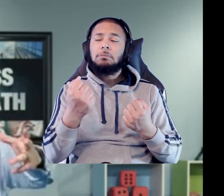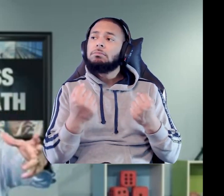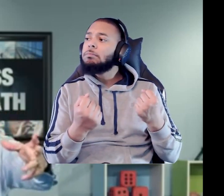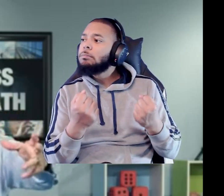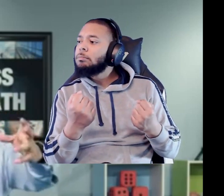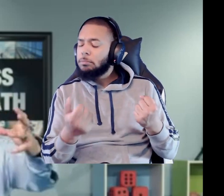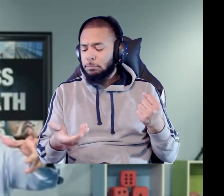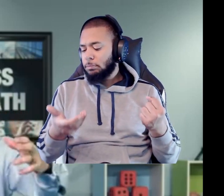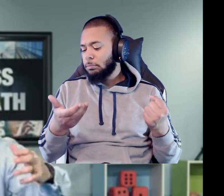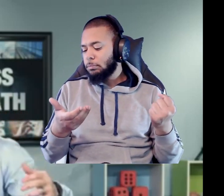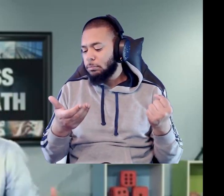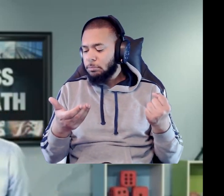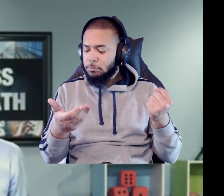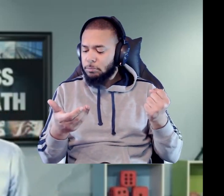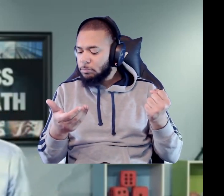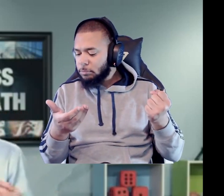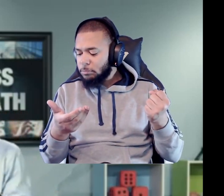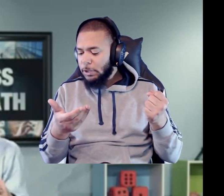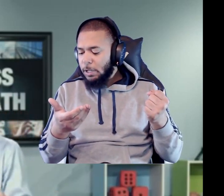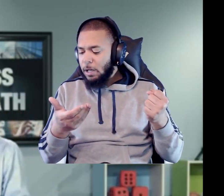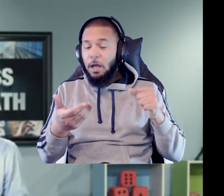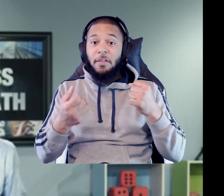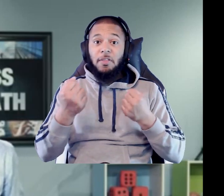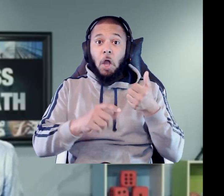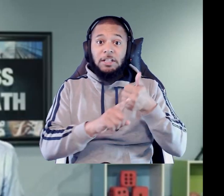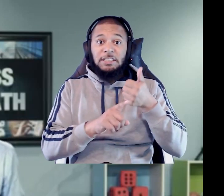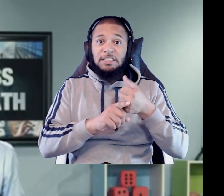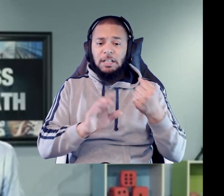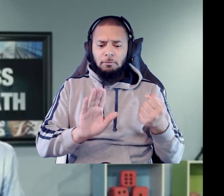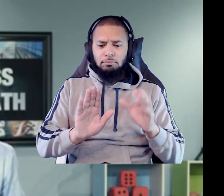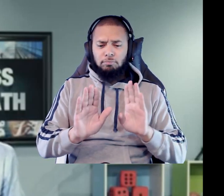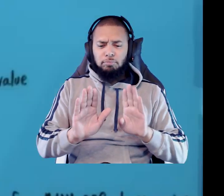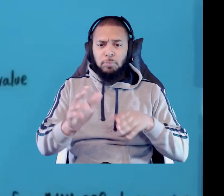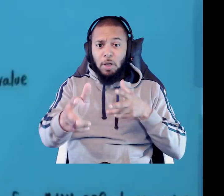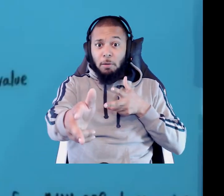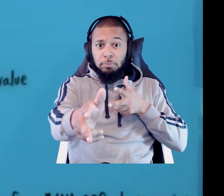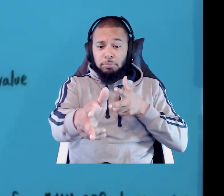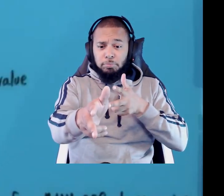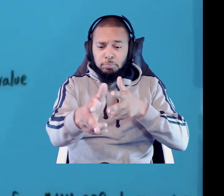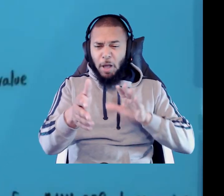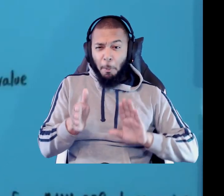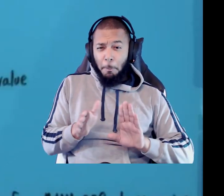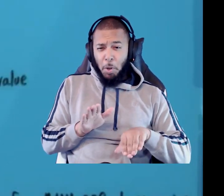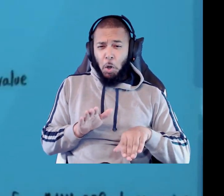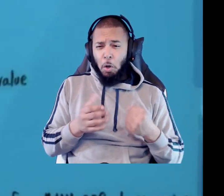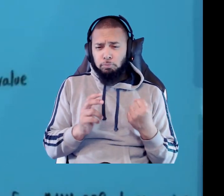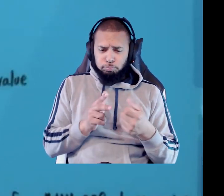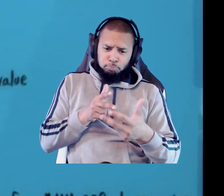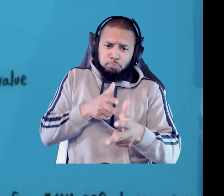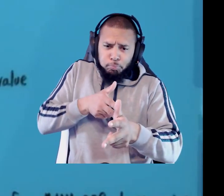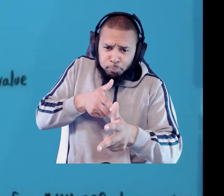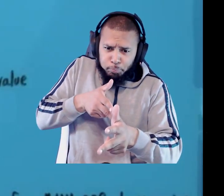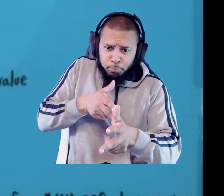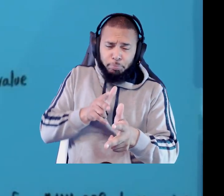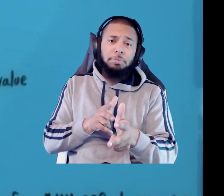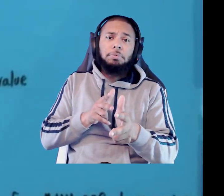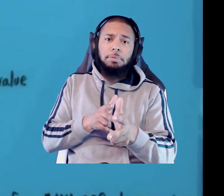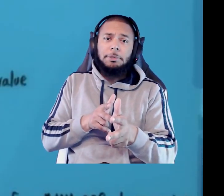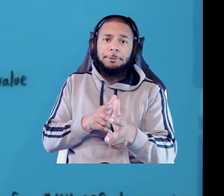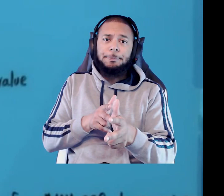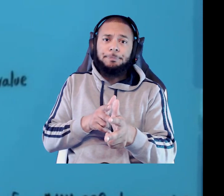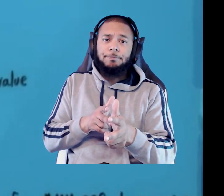case somebody brakes suddenly in front of her. This new technology is amazing. If her current vehicle is